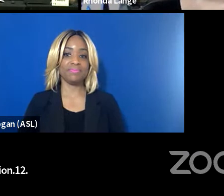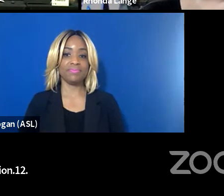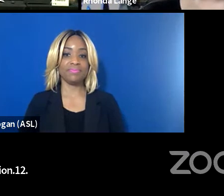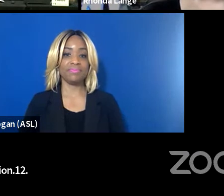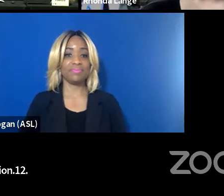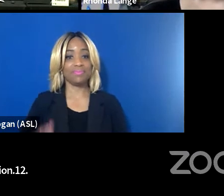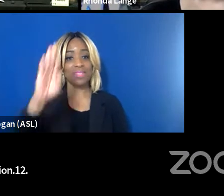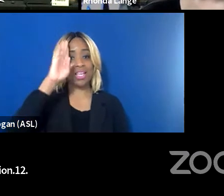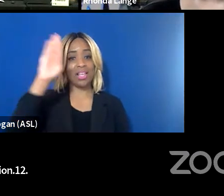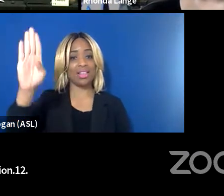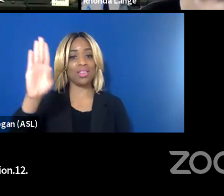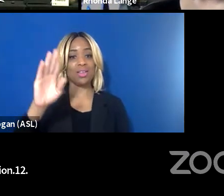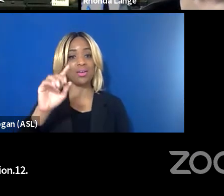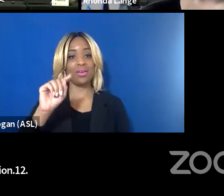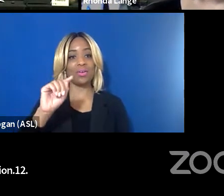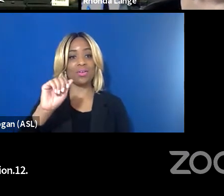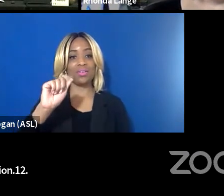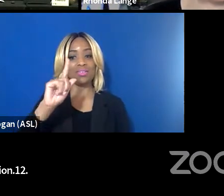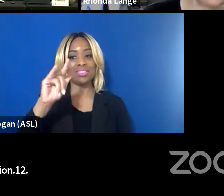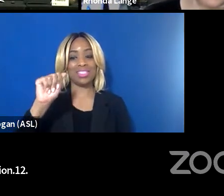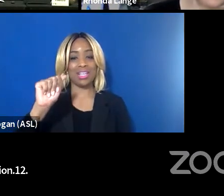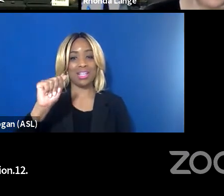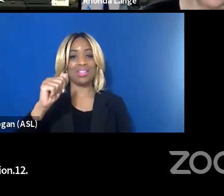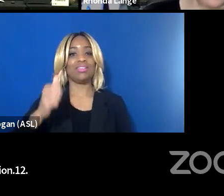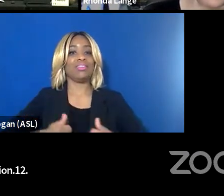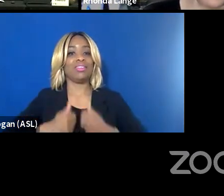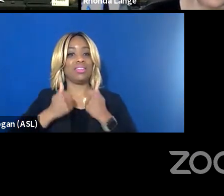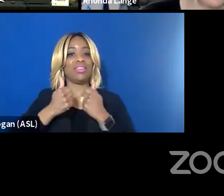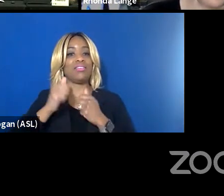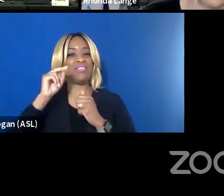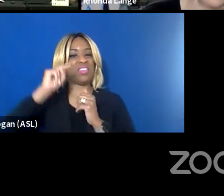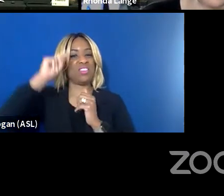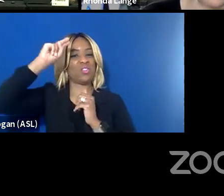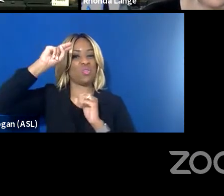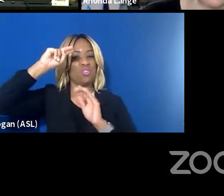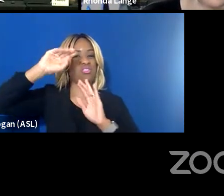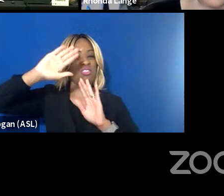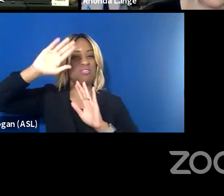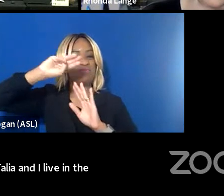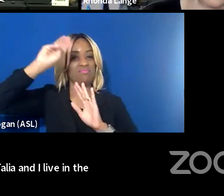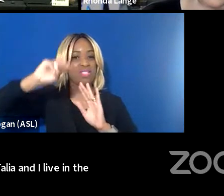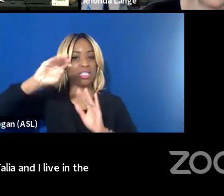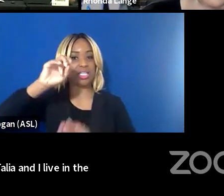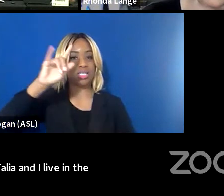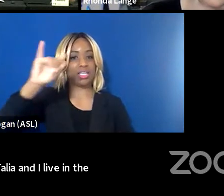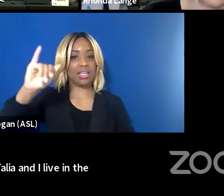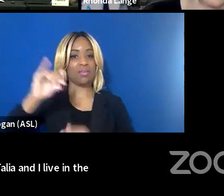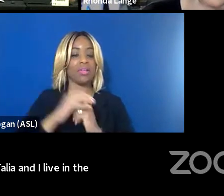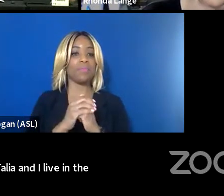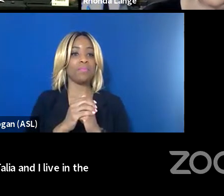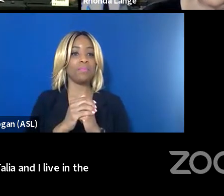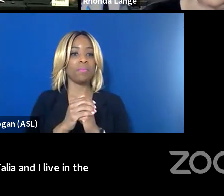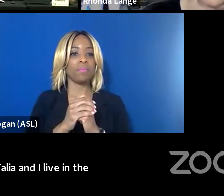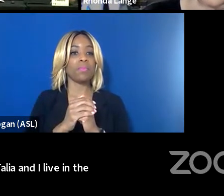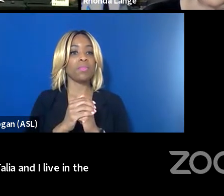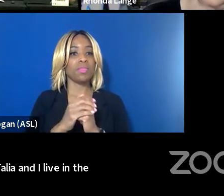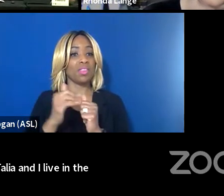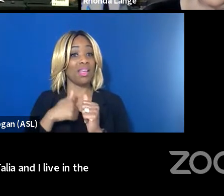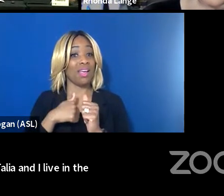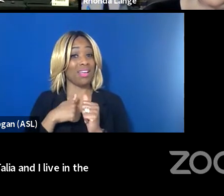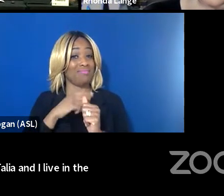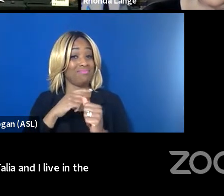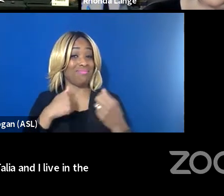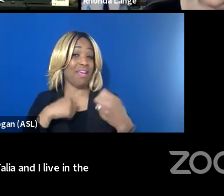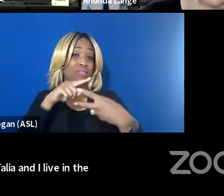Good evening. My name is Talia Grieve, and I live in the northern part of Muskegon County. And I have actually